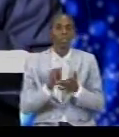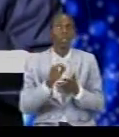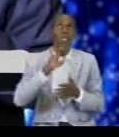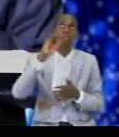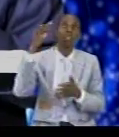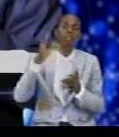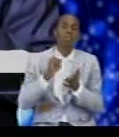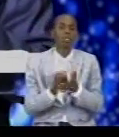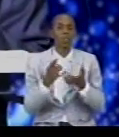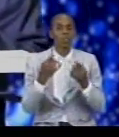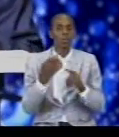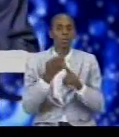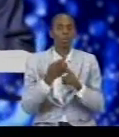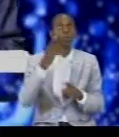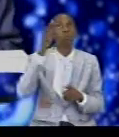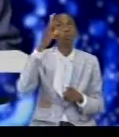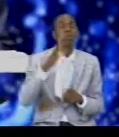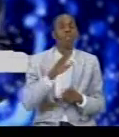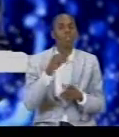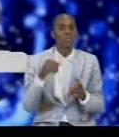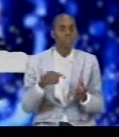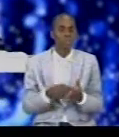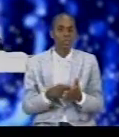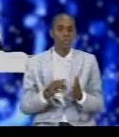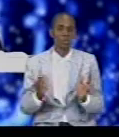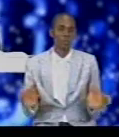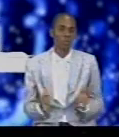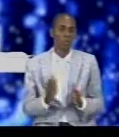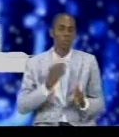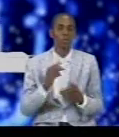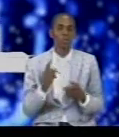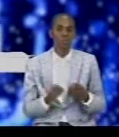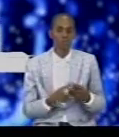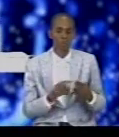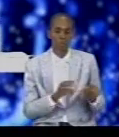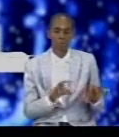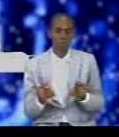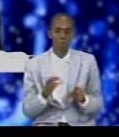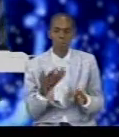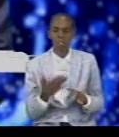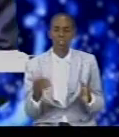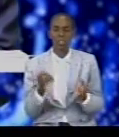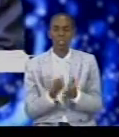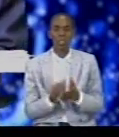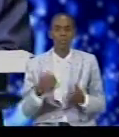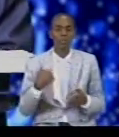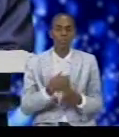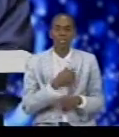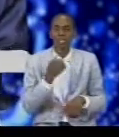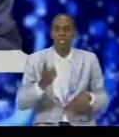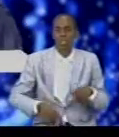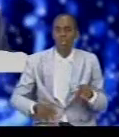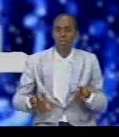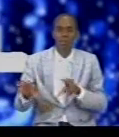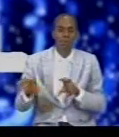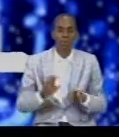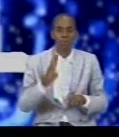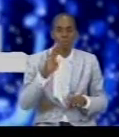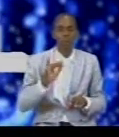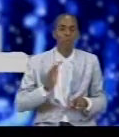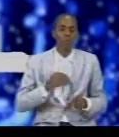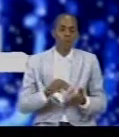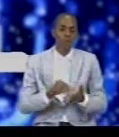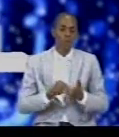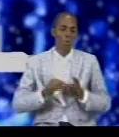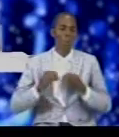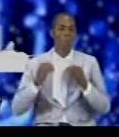This enables us to do things we could not have done ordinarily. By the supernatural grace of God, bestowed on those